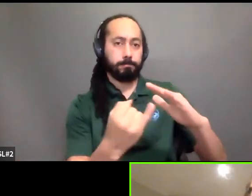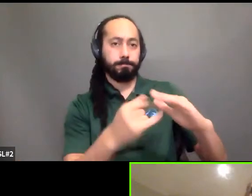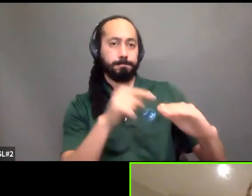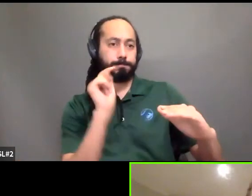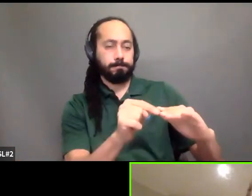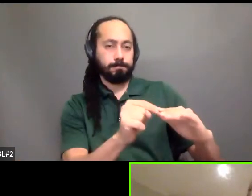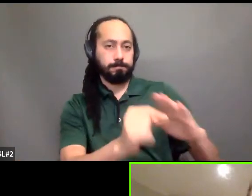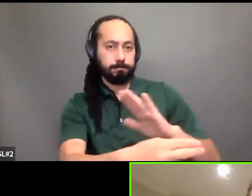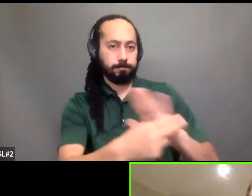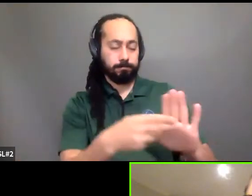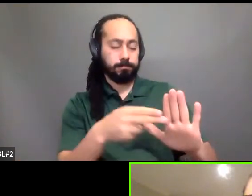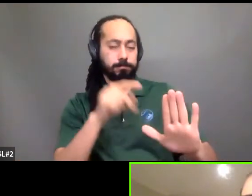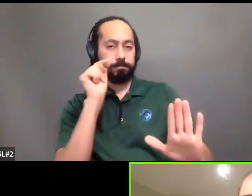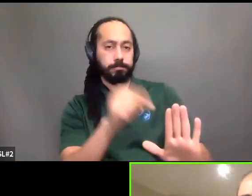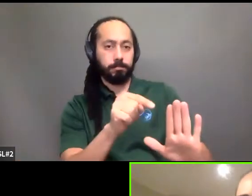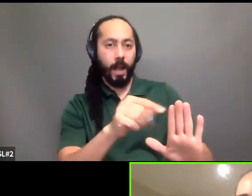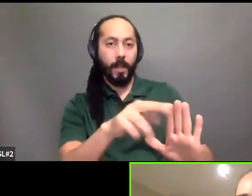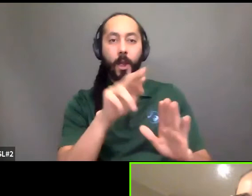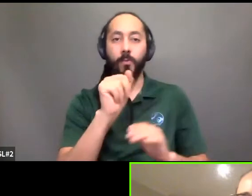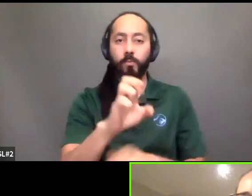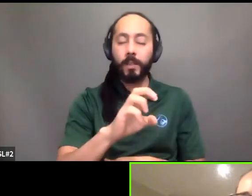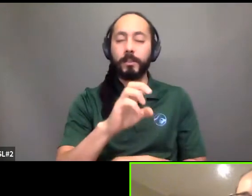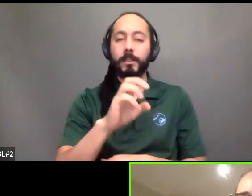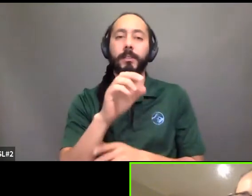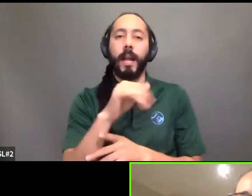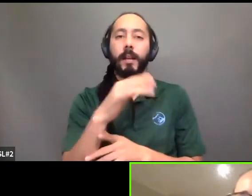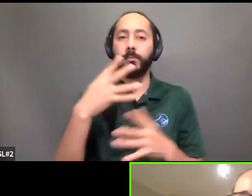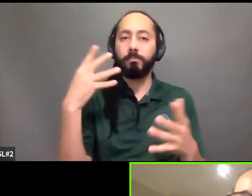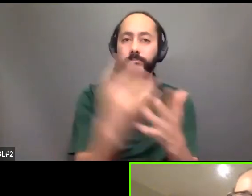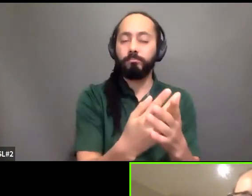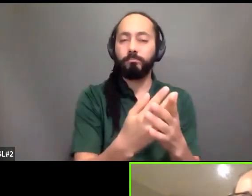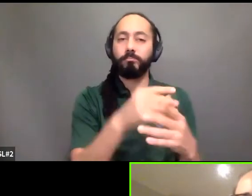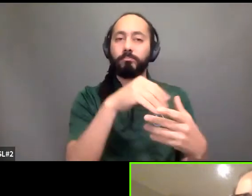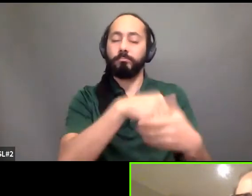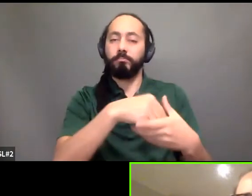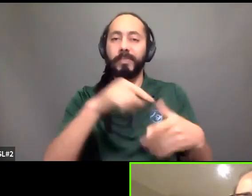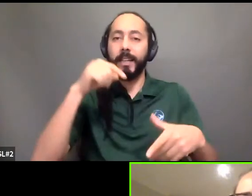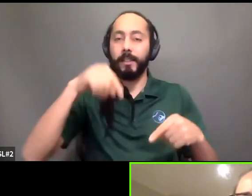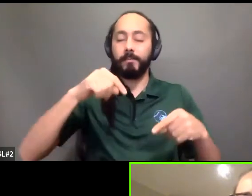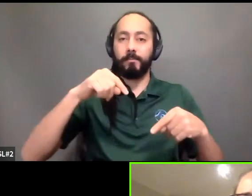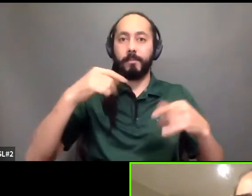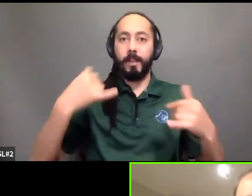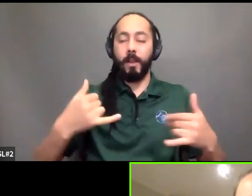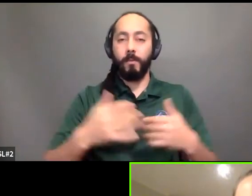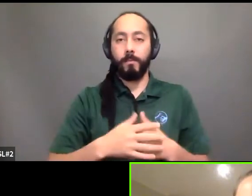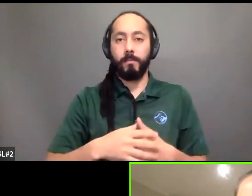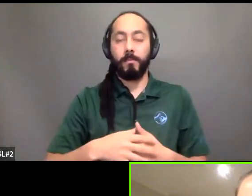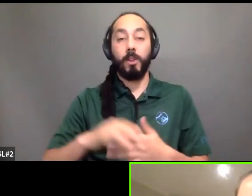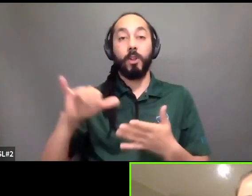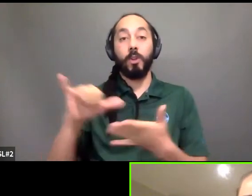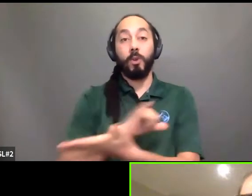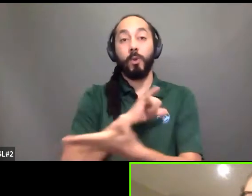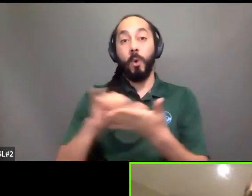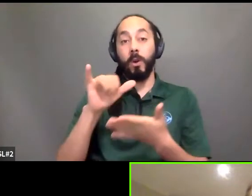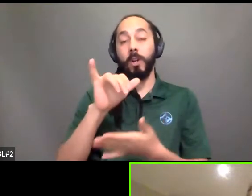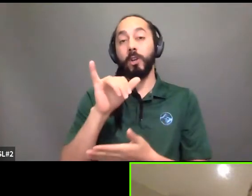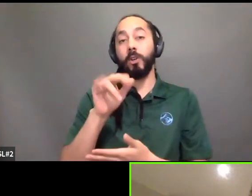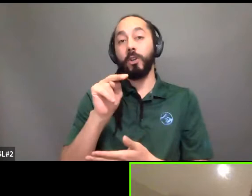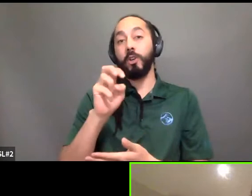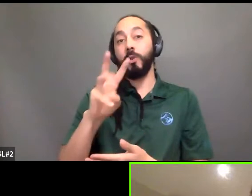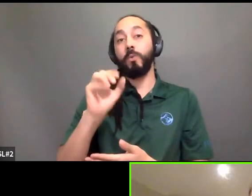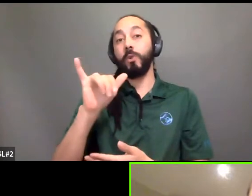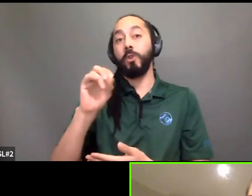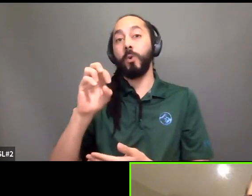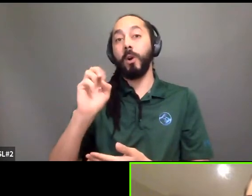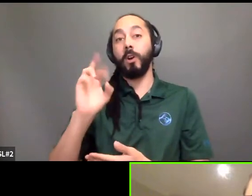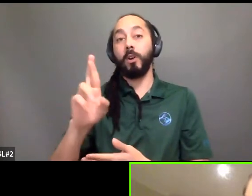race and prisons in this configuration. As the New Yorker magazine summarized, she single-handedly founded a field